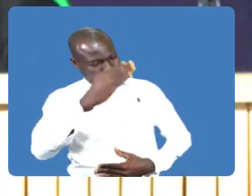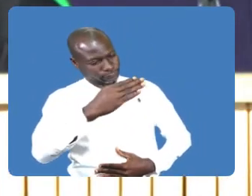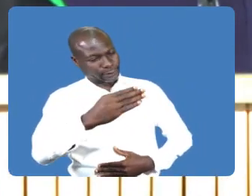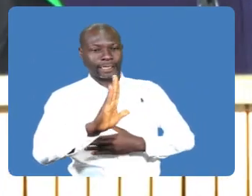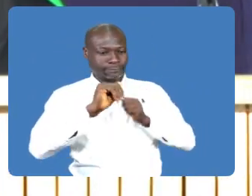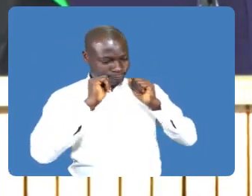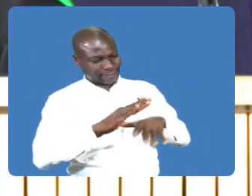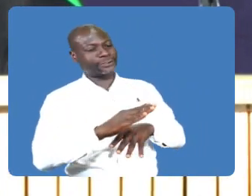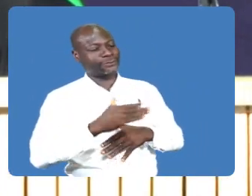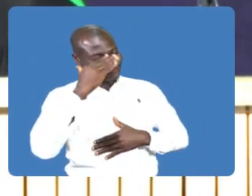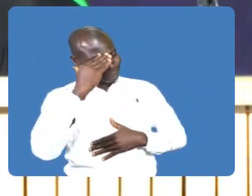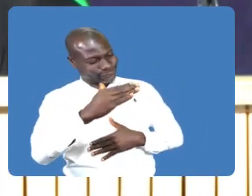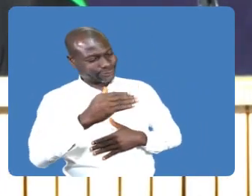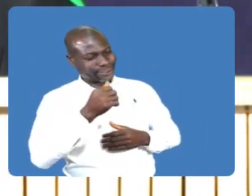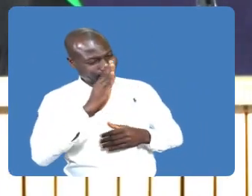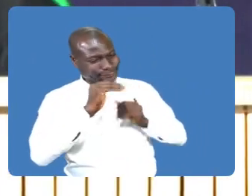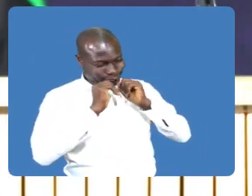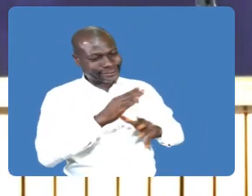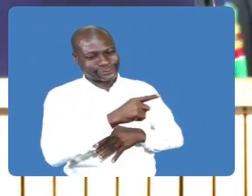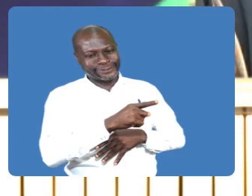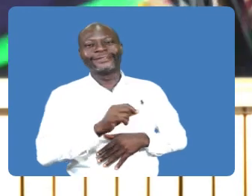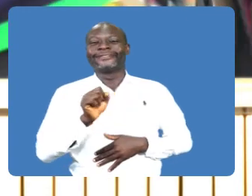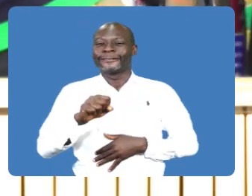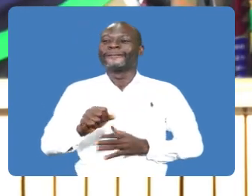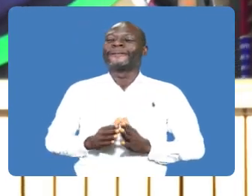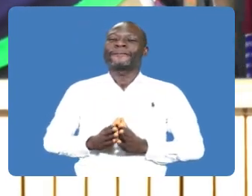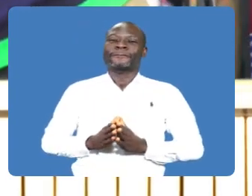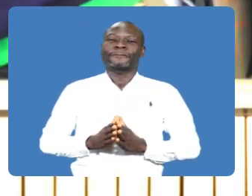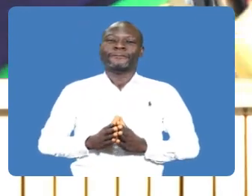Yes, sir. Yes, sir. Yes.